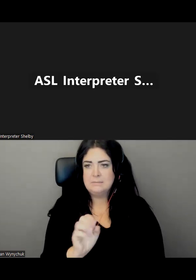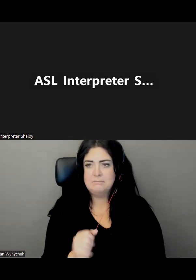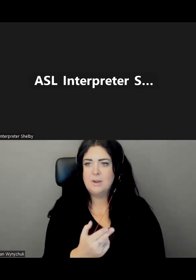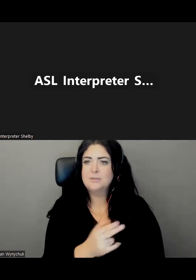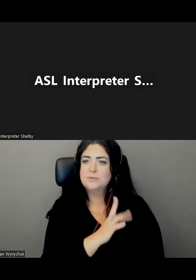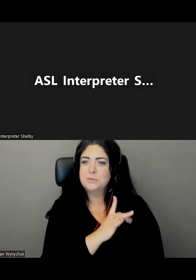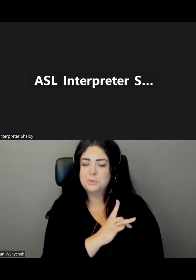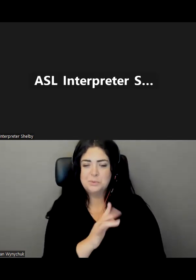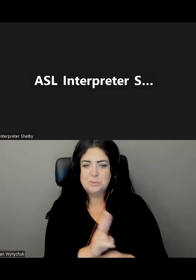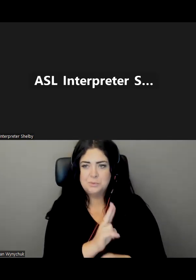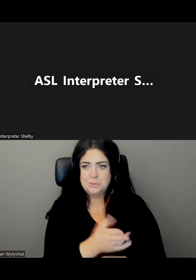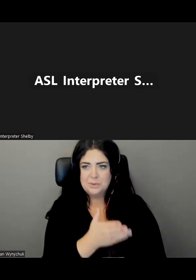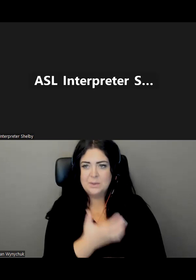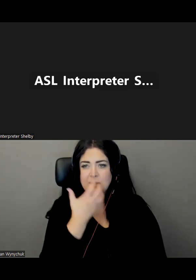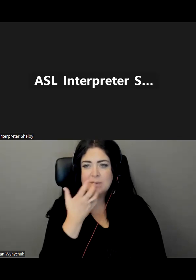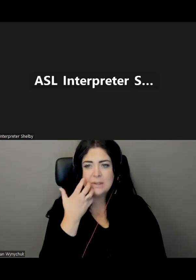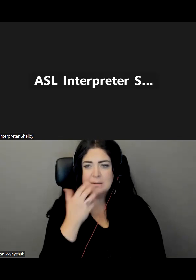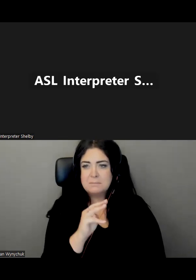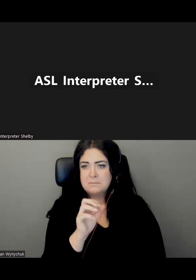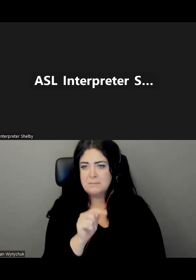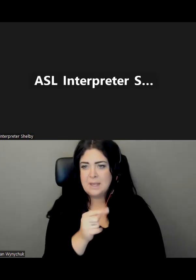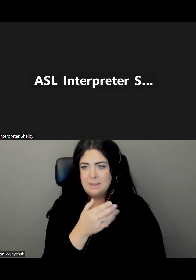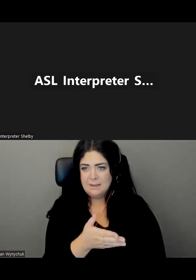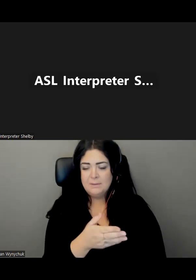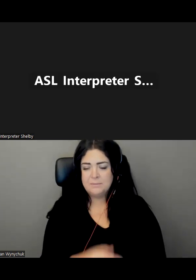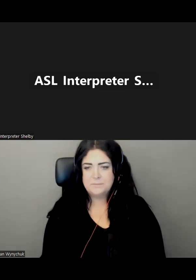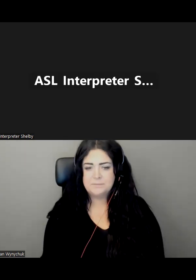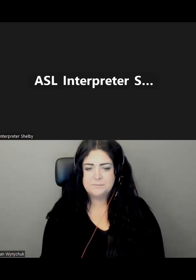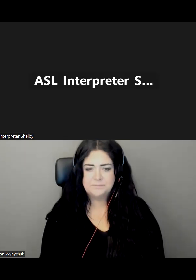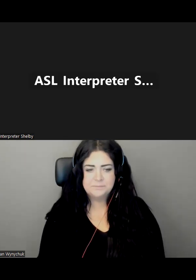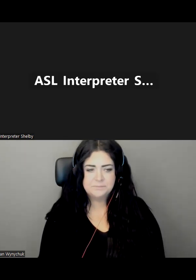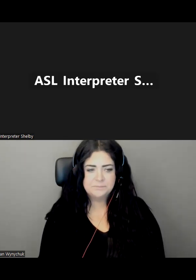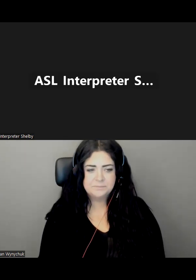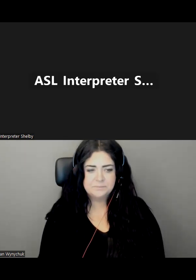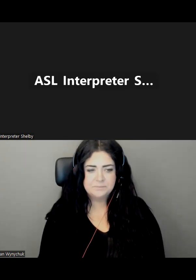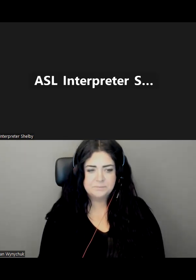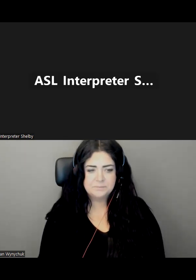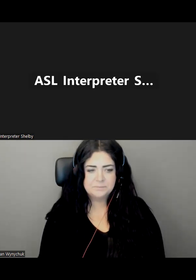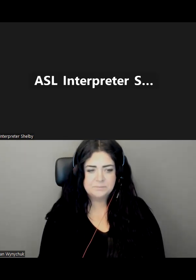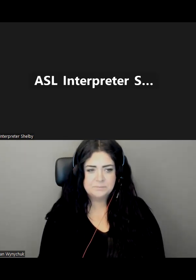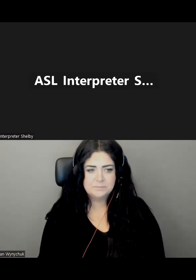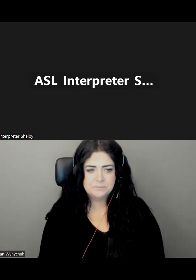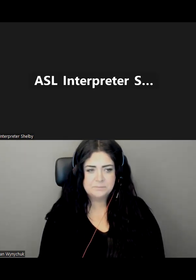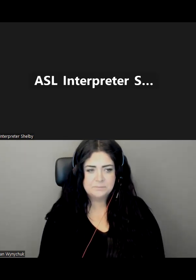year. So we'll use heat mats up there during that time. Interesting. Interesting.